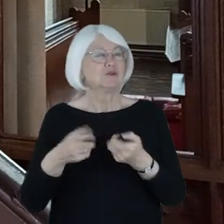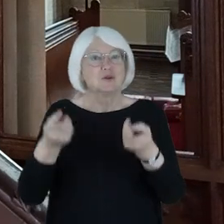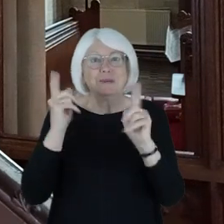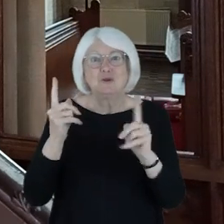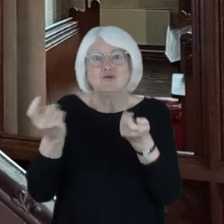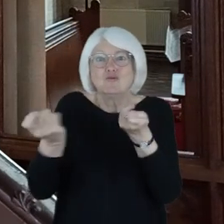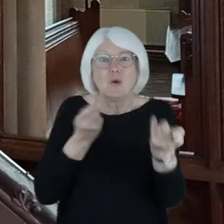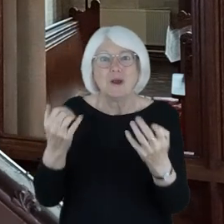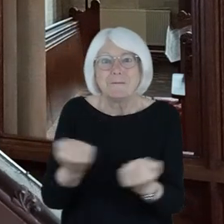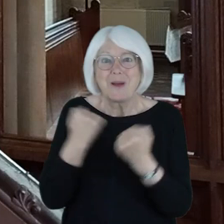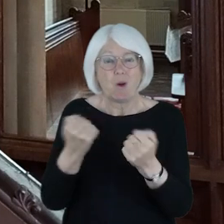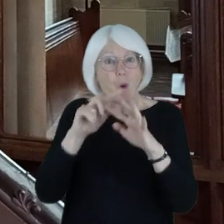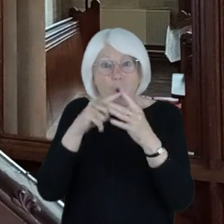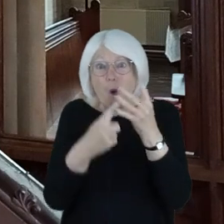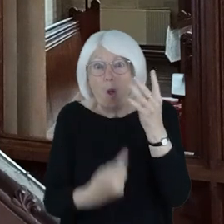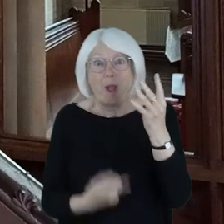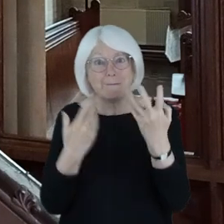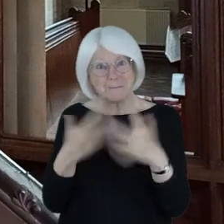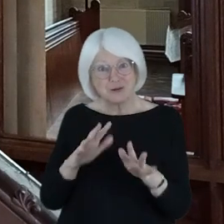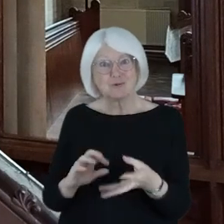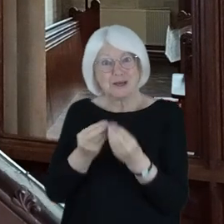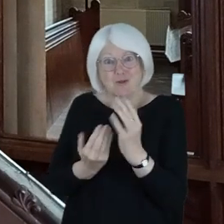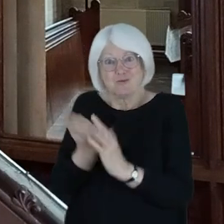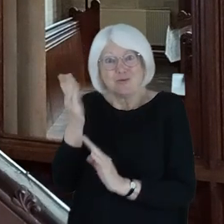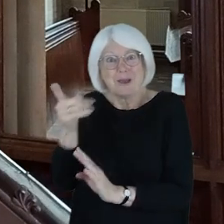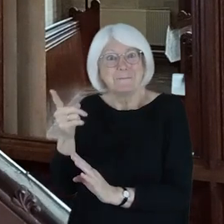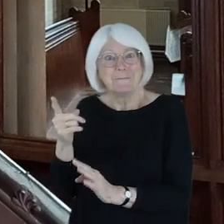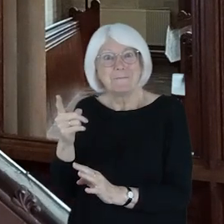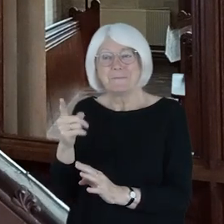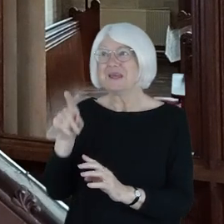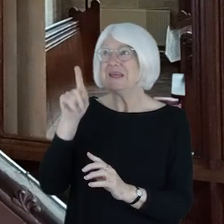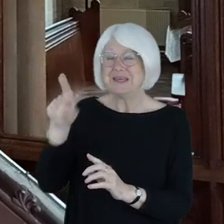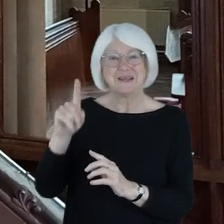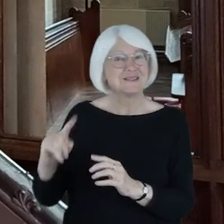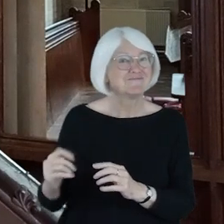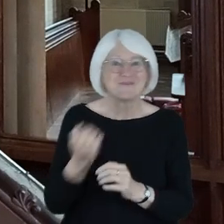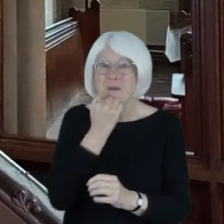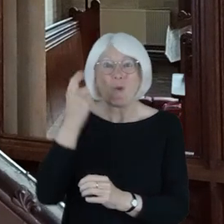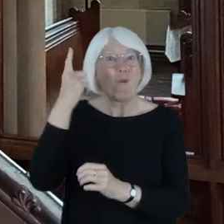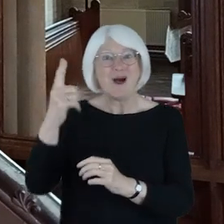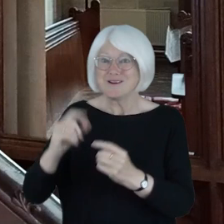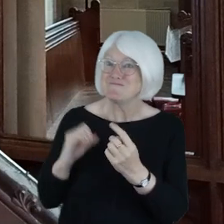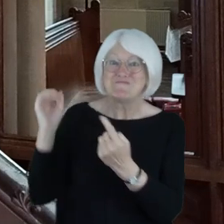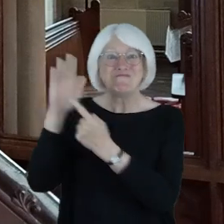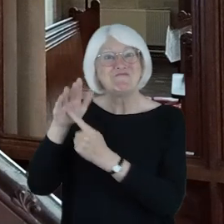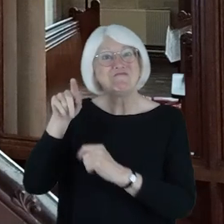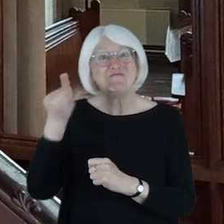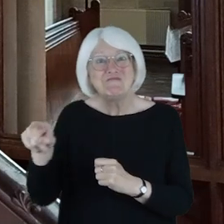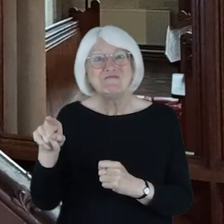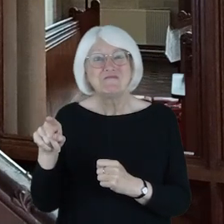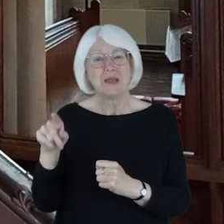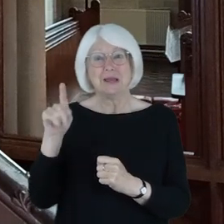him and for him. He himself is before all things, and in him all things hold